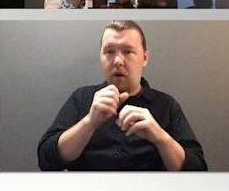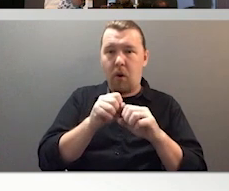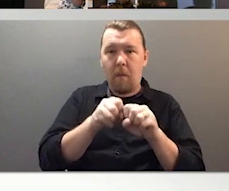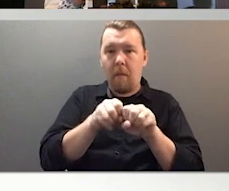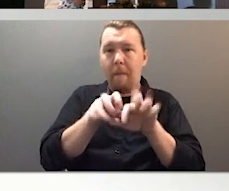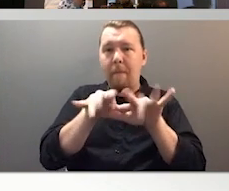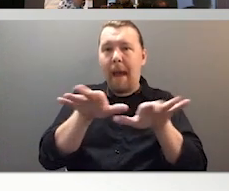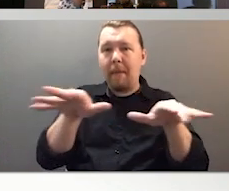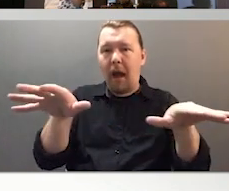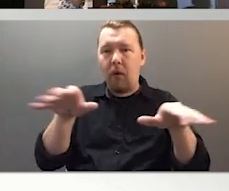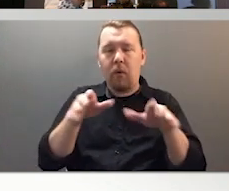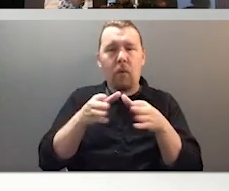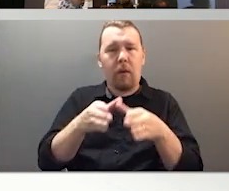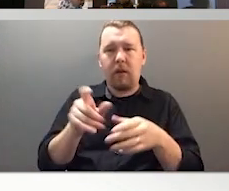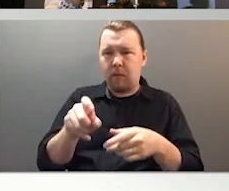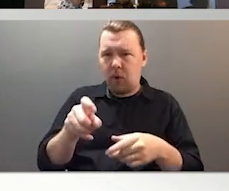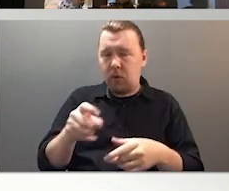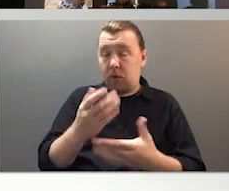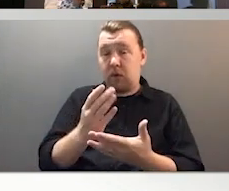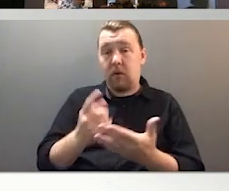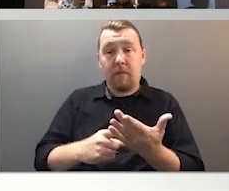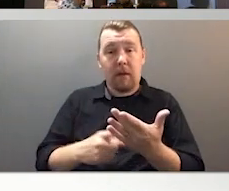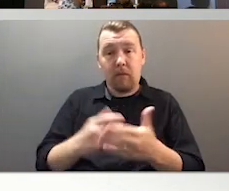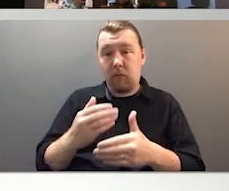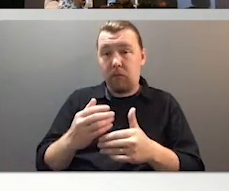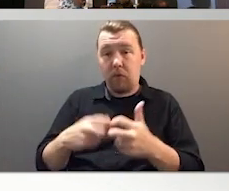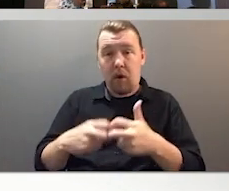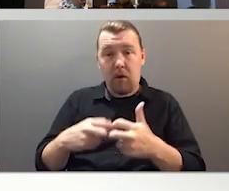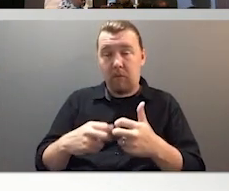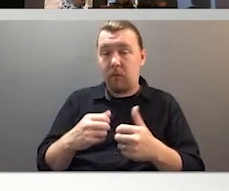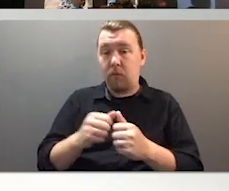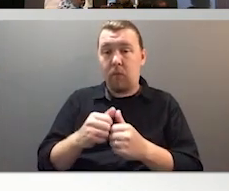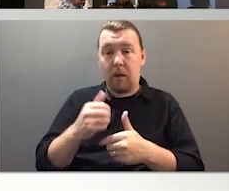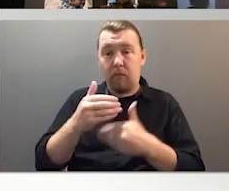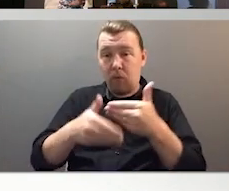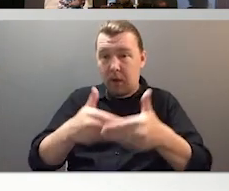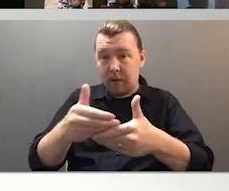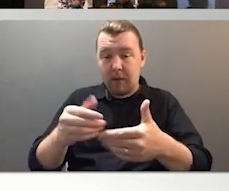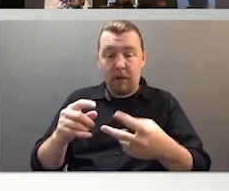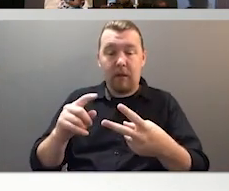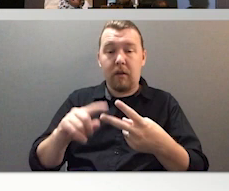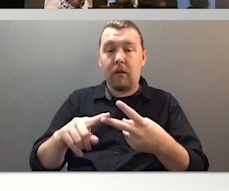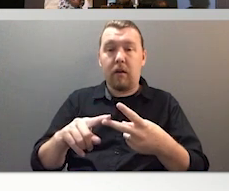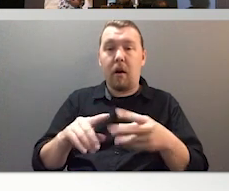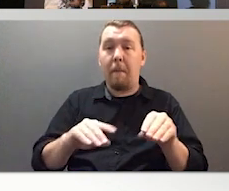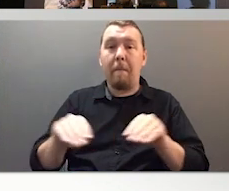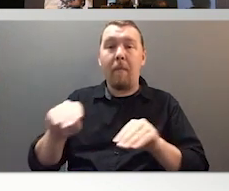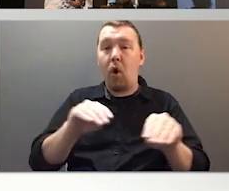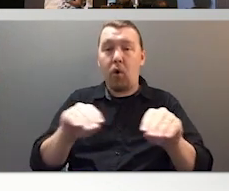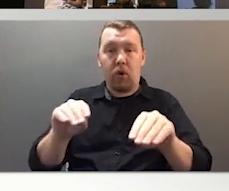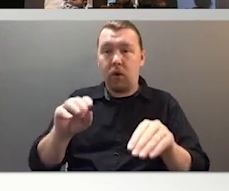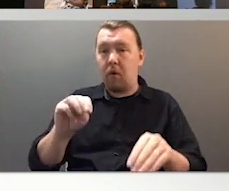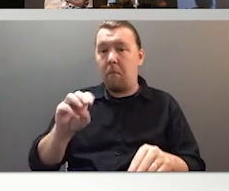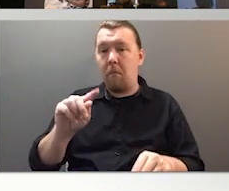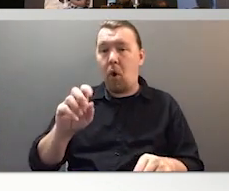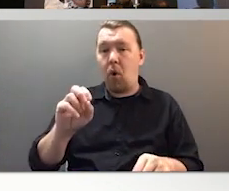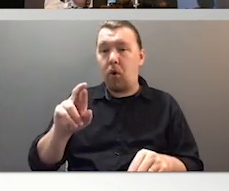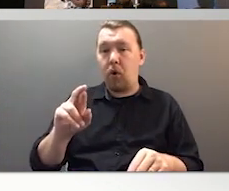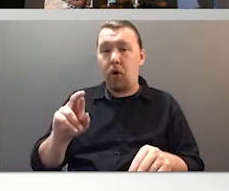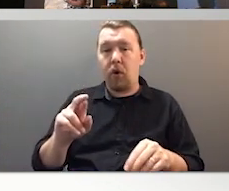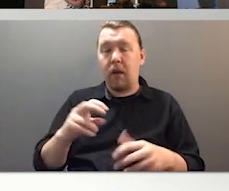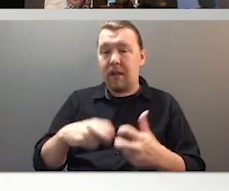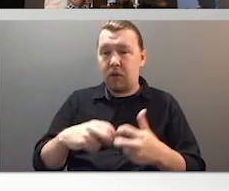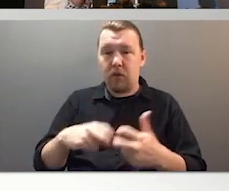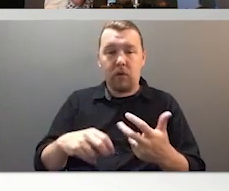sometimes we see issues with sensory processing. We might see some motor planning issues. There's almost always some kind of language issue, whether